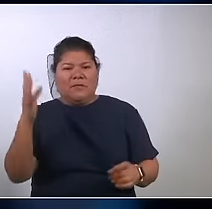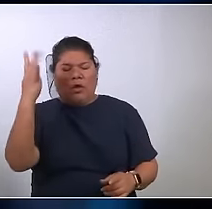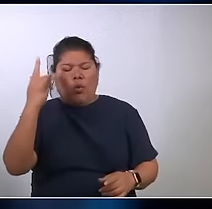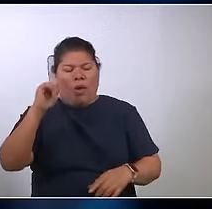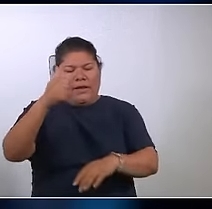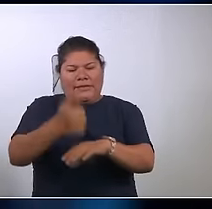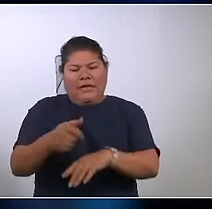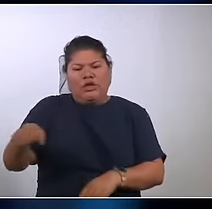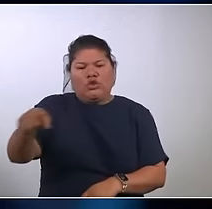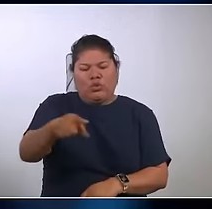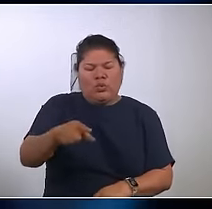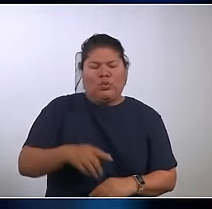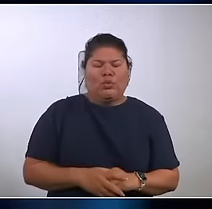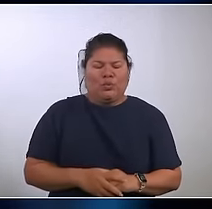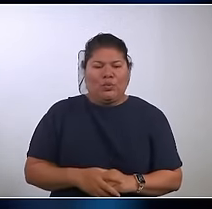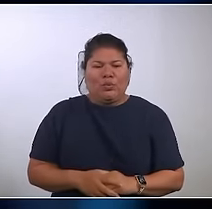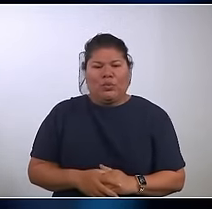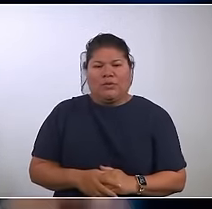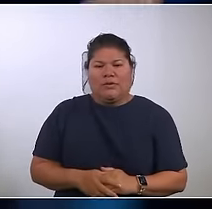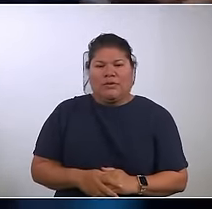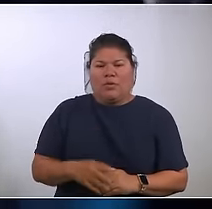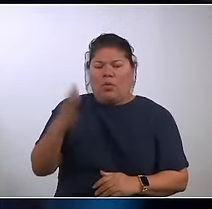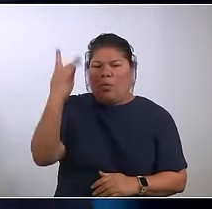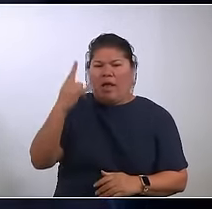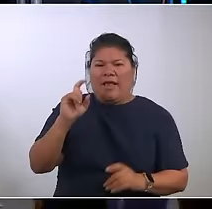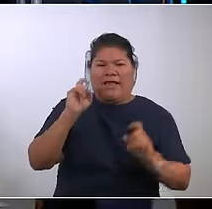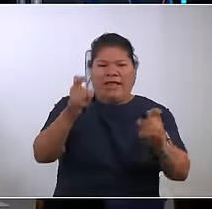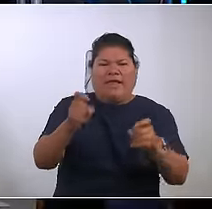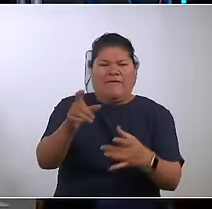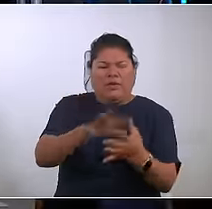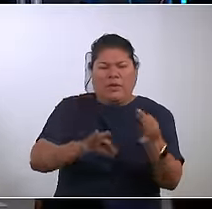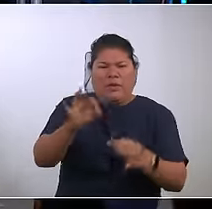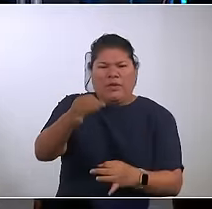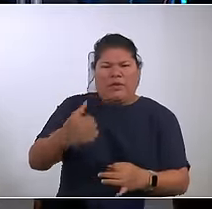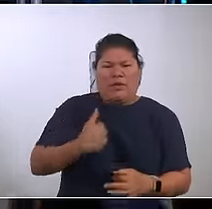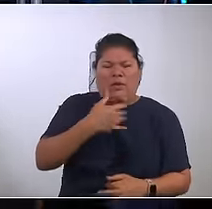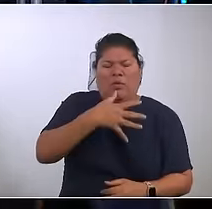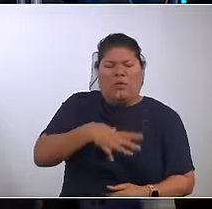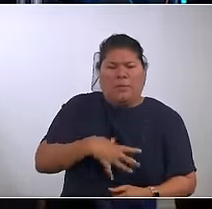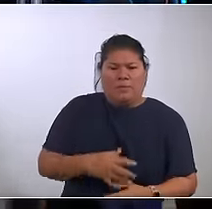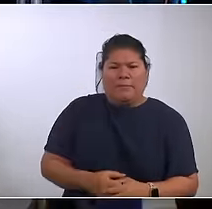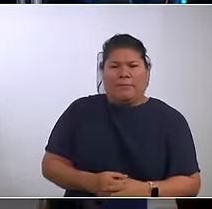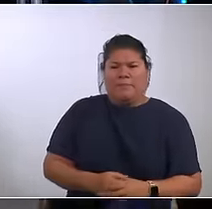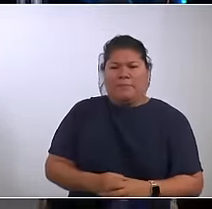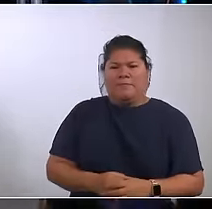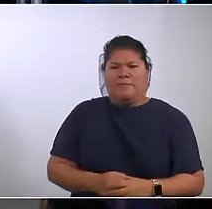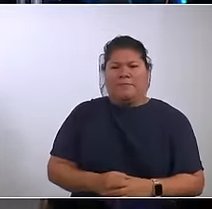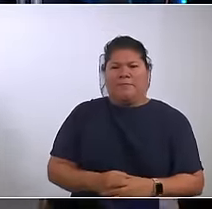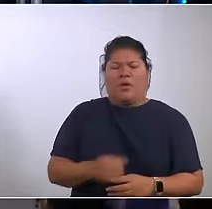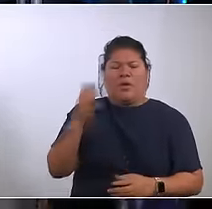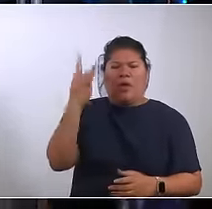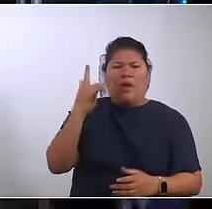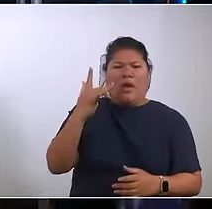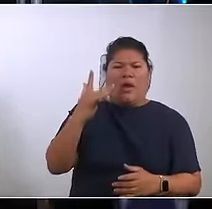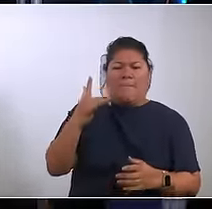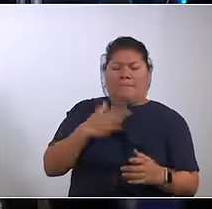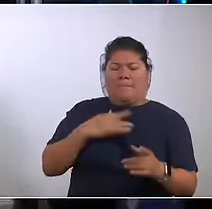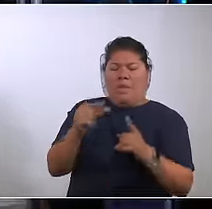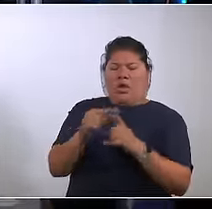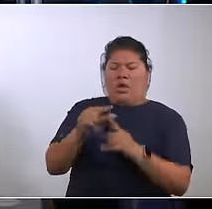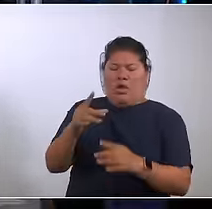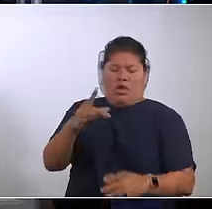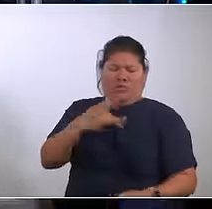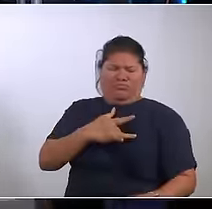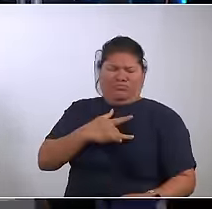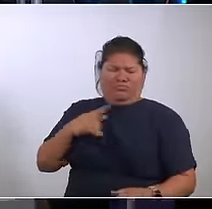I put you there, sir. Por eso te puse ahí, señor. And that's why I gave you the Holy Ghost, young lady. Y por eso te di el Espíritu Santo, and that's joven. Why I put my word in your